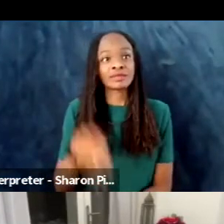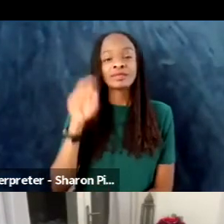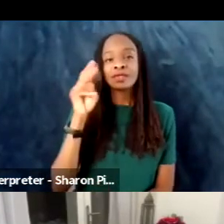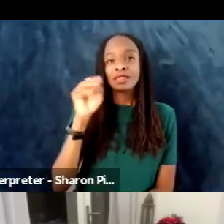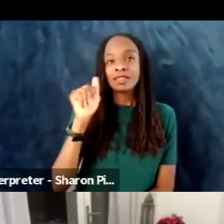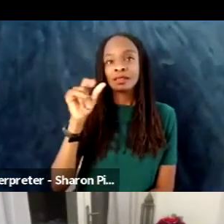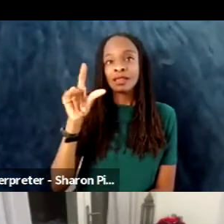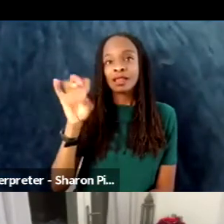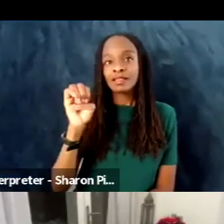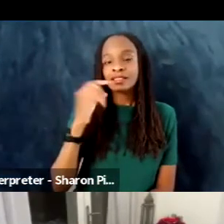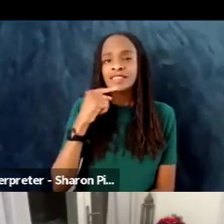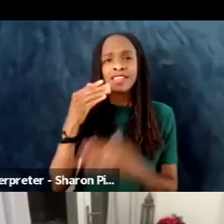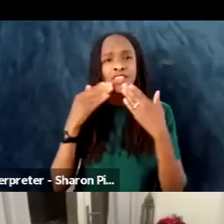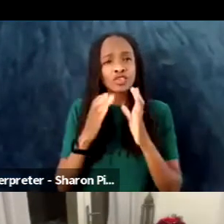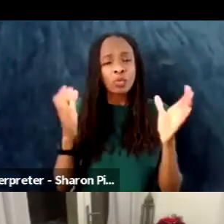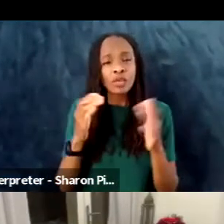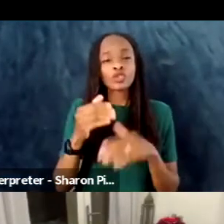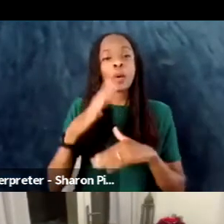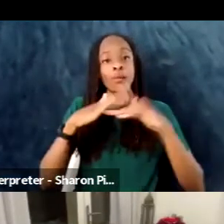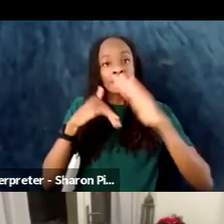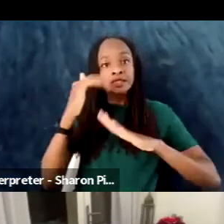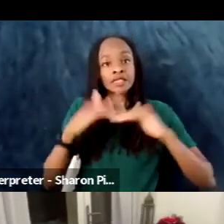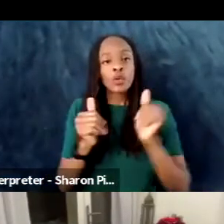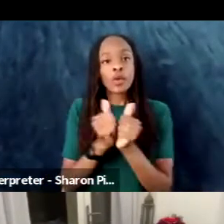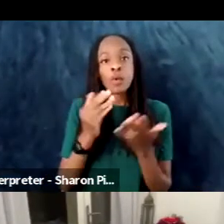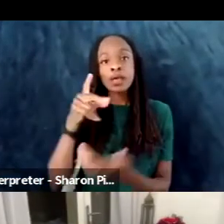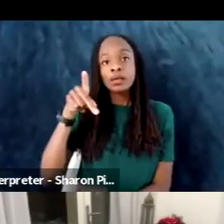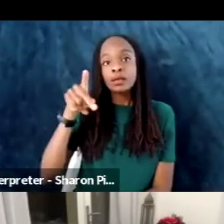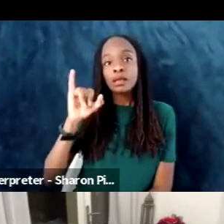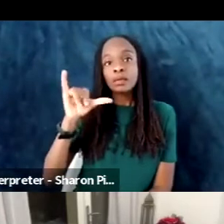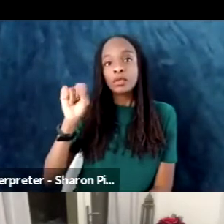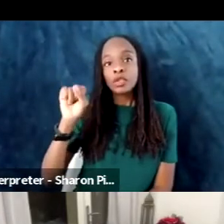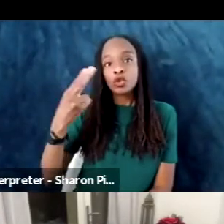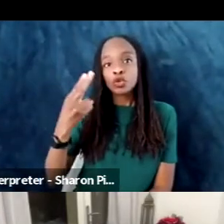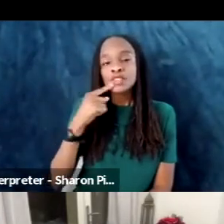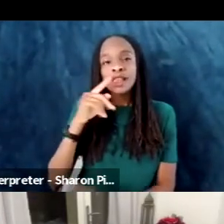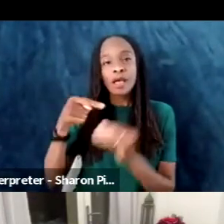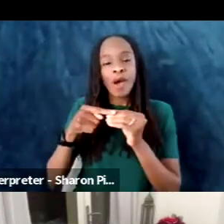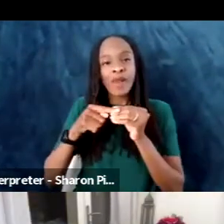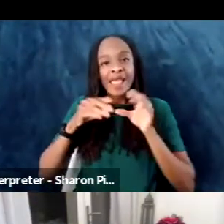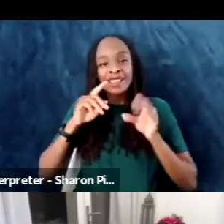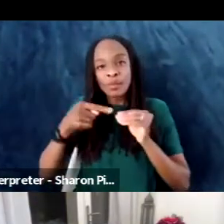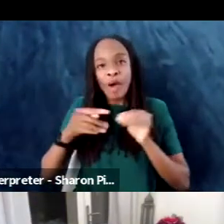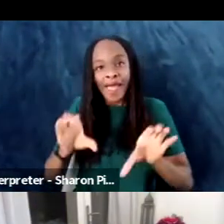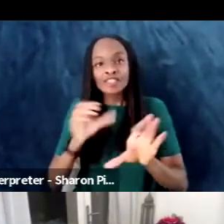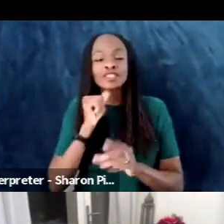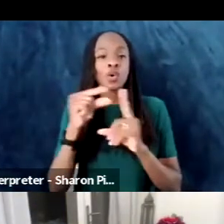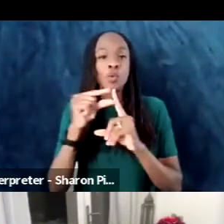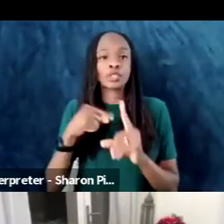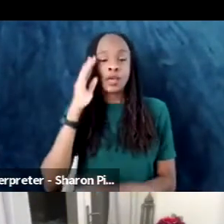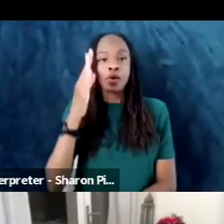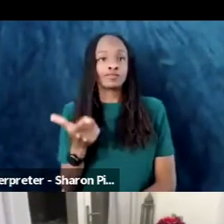So building on what Piyush said about its actions, not words, I'm going to turn